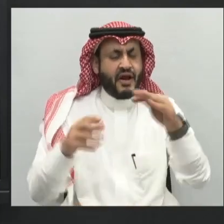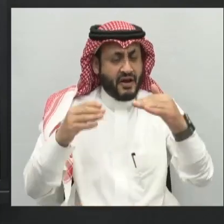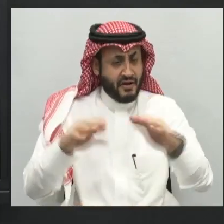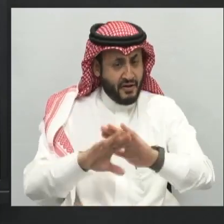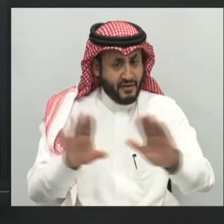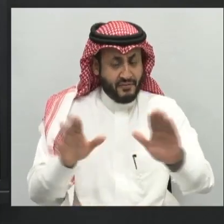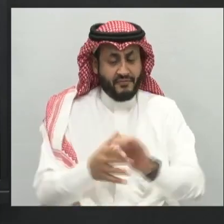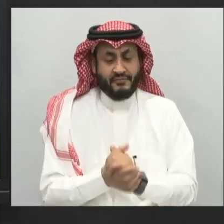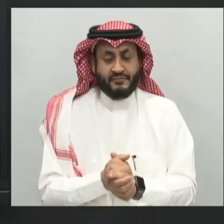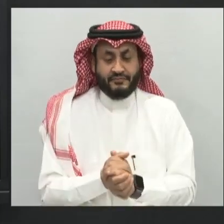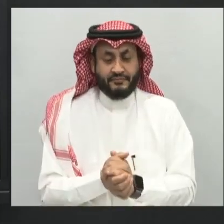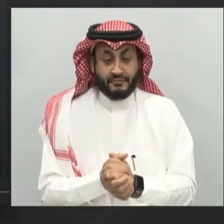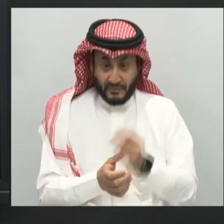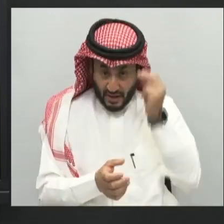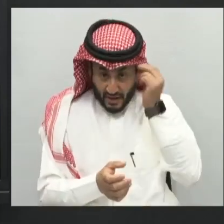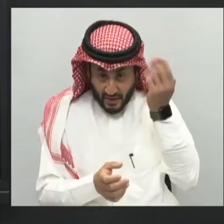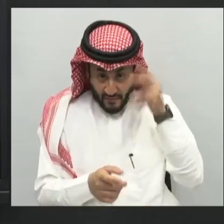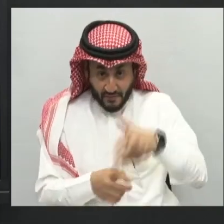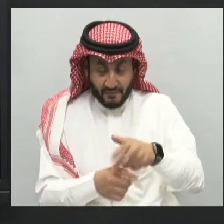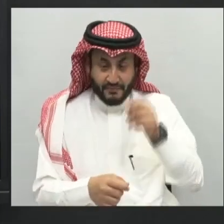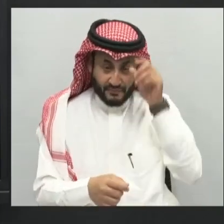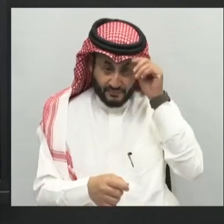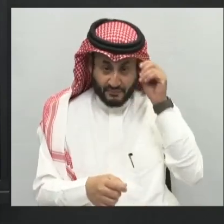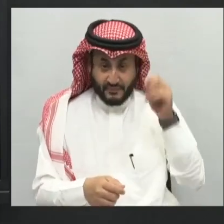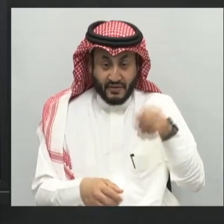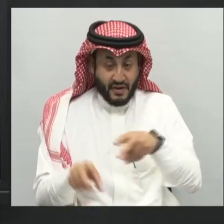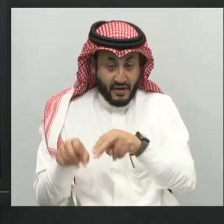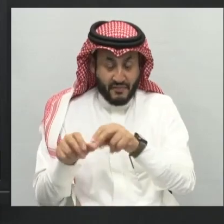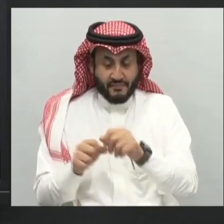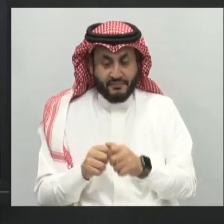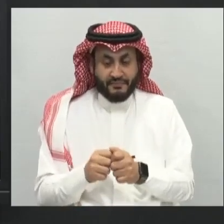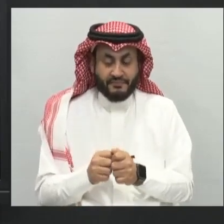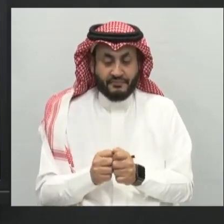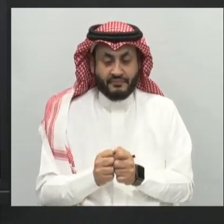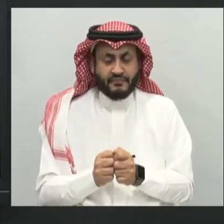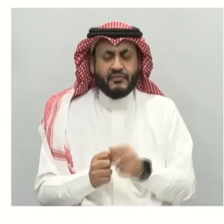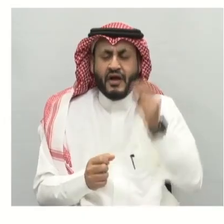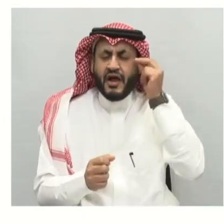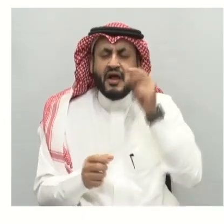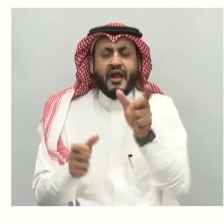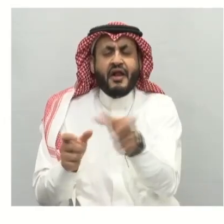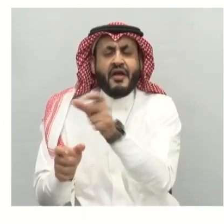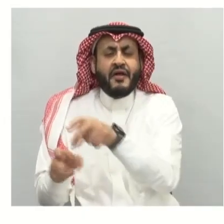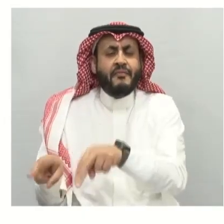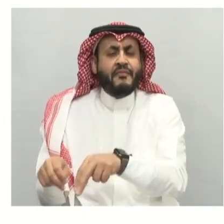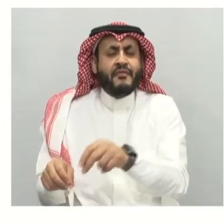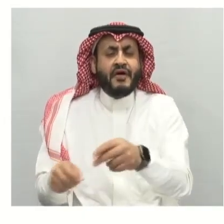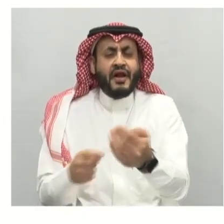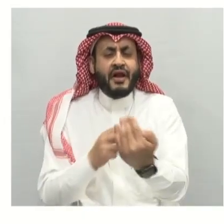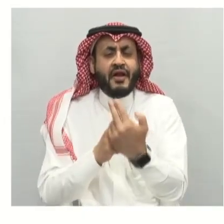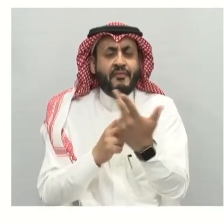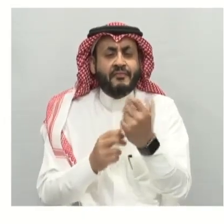lesson about, remember the unit? Unit animals. So, what kinds of animals did we learn? Last time